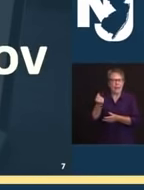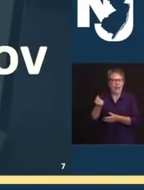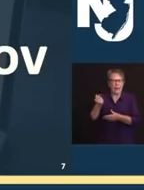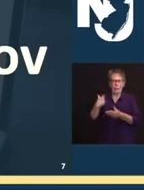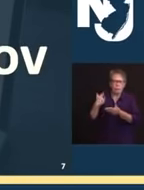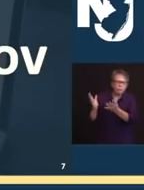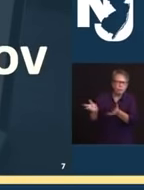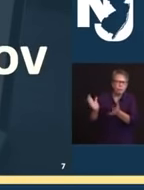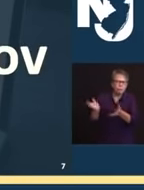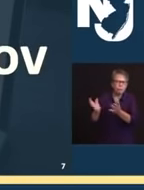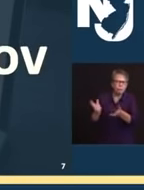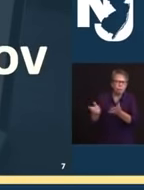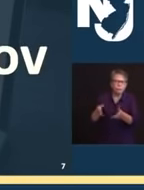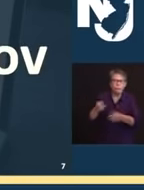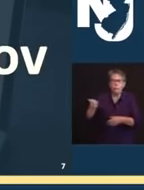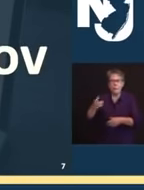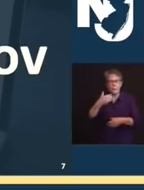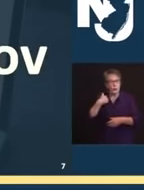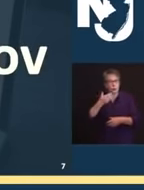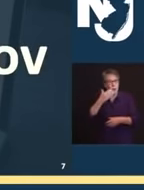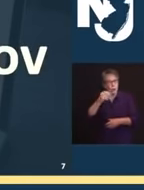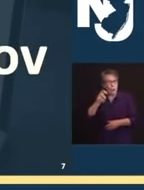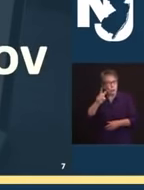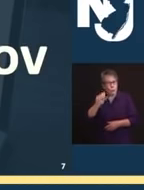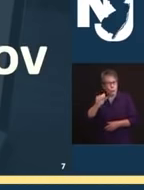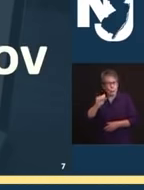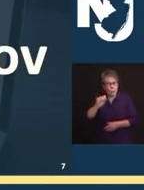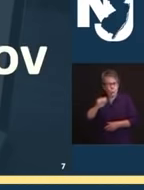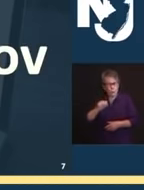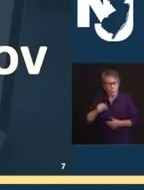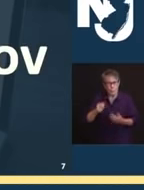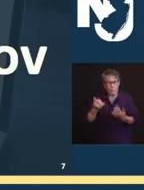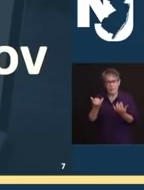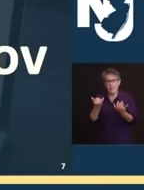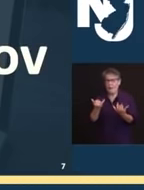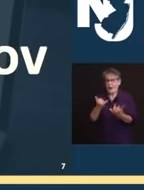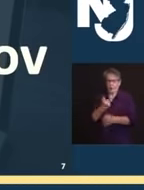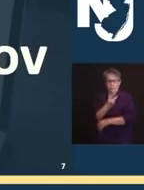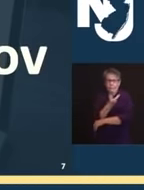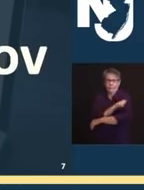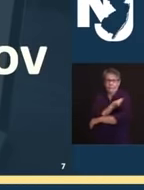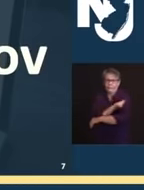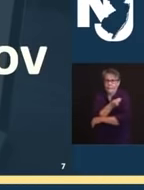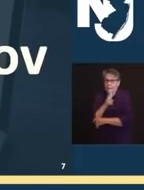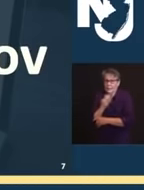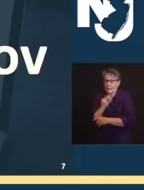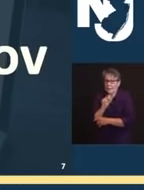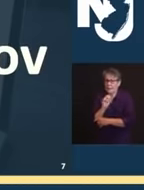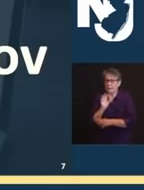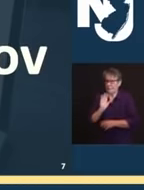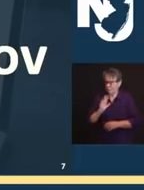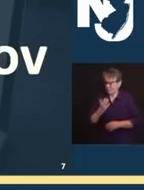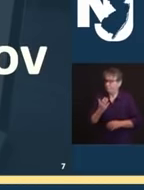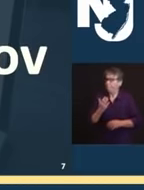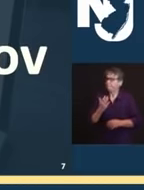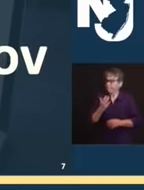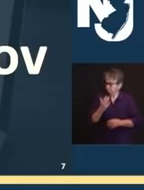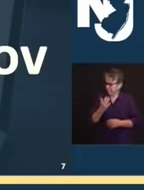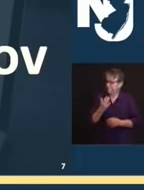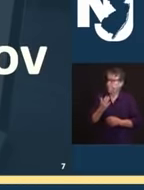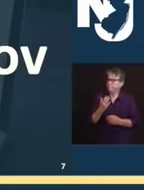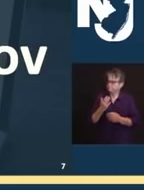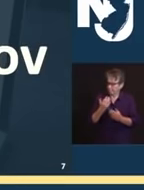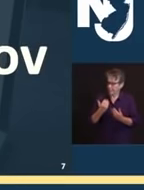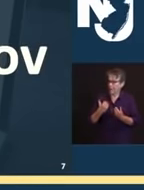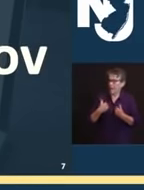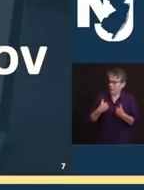specific good news that we got today, that a vaccine is on the horizon. And you all, no doubt, we've been in touch with senior folks at Pfizer this